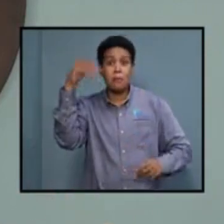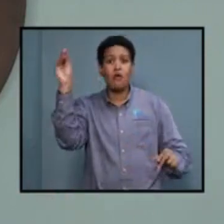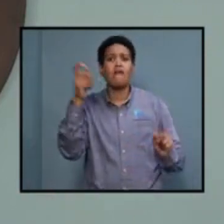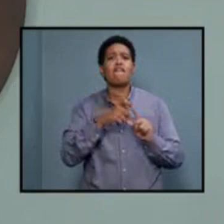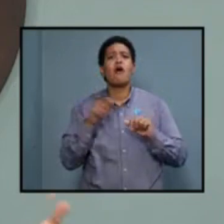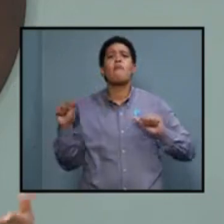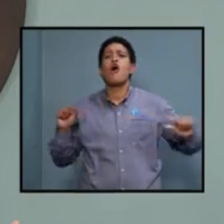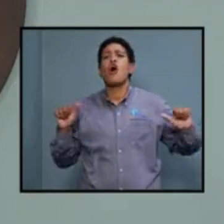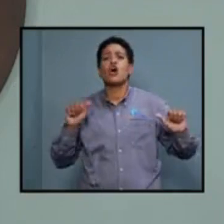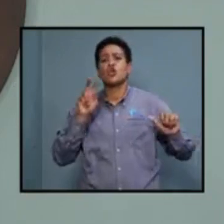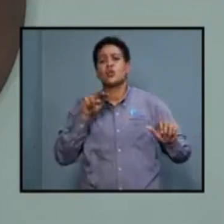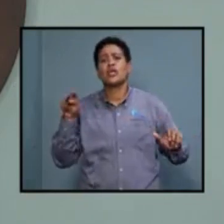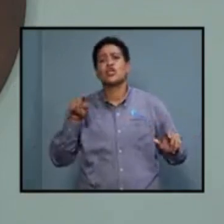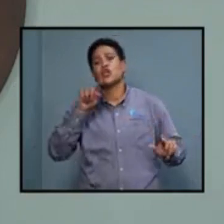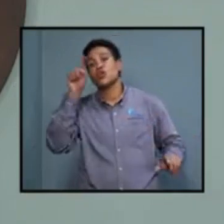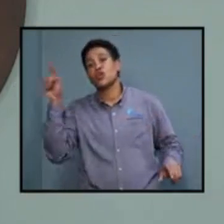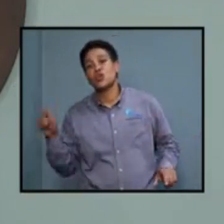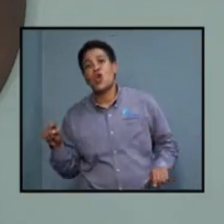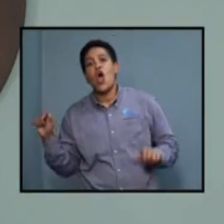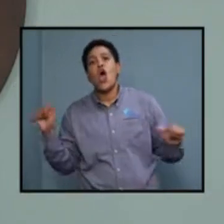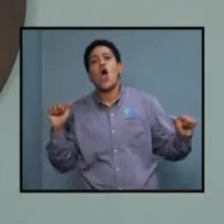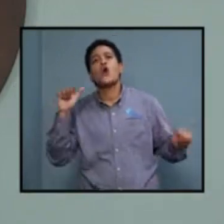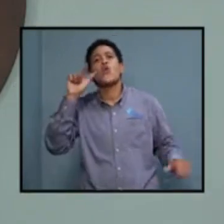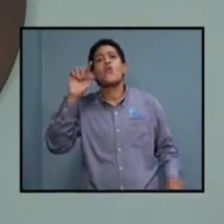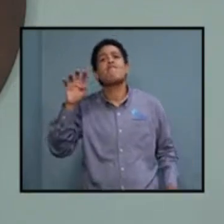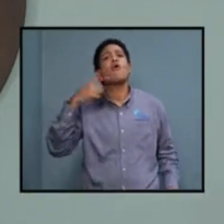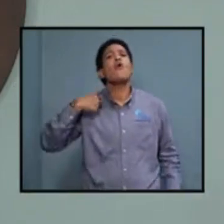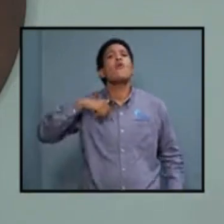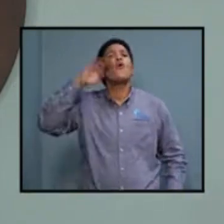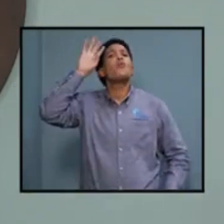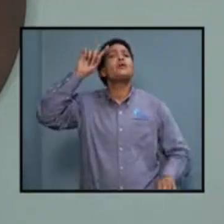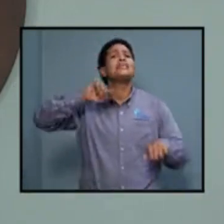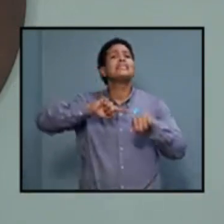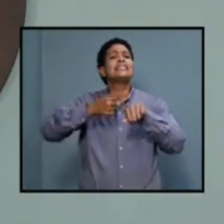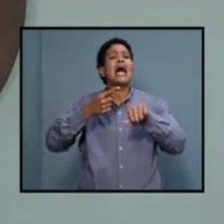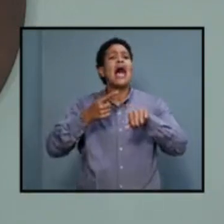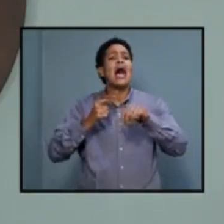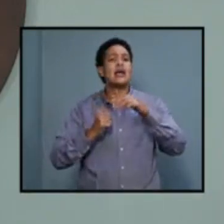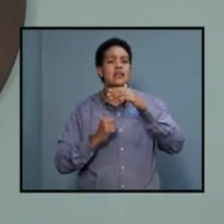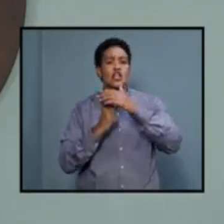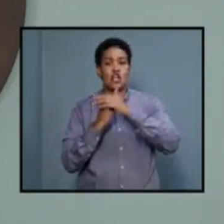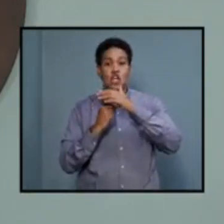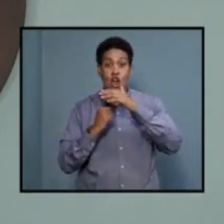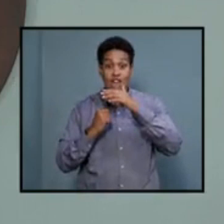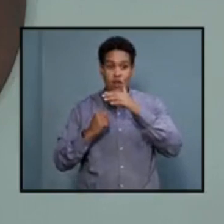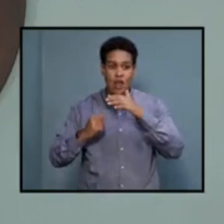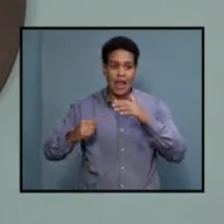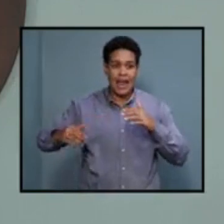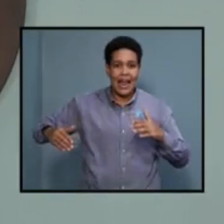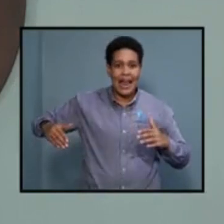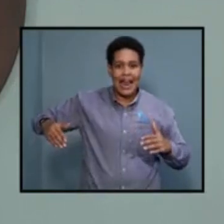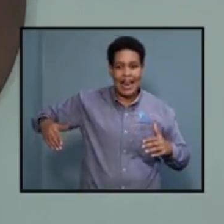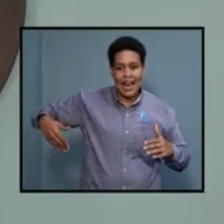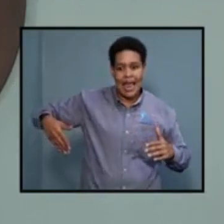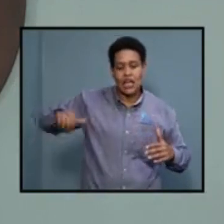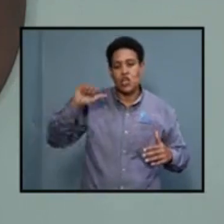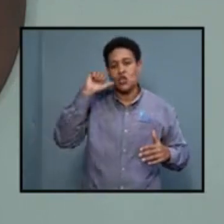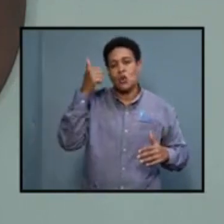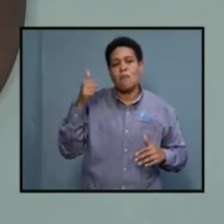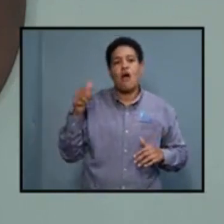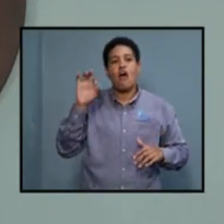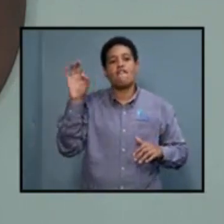from august 22nd to 24th we will start the curfew later tomorrow friday